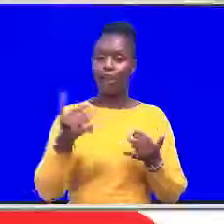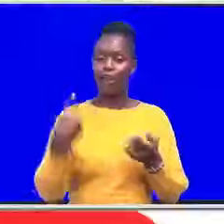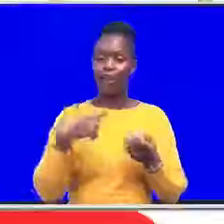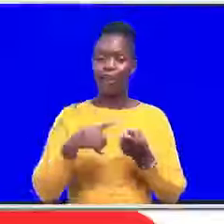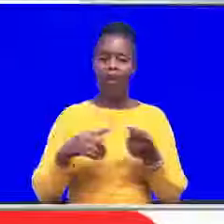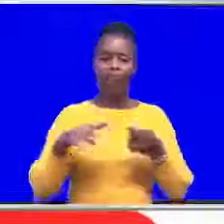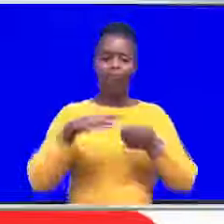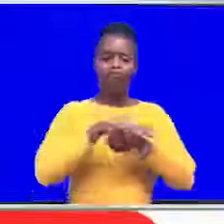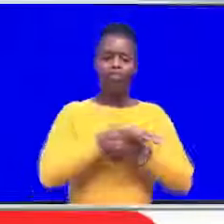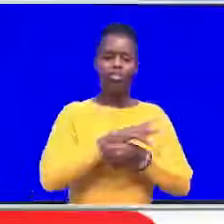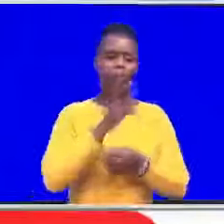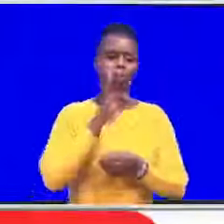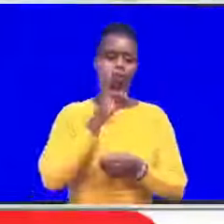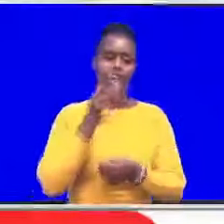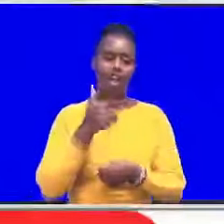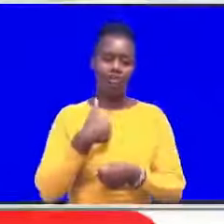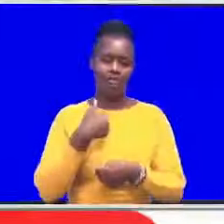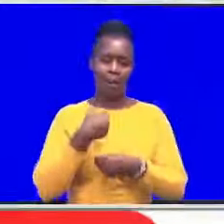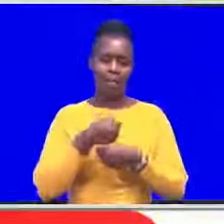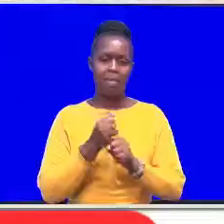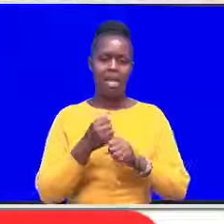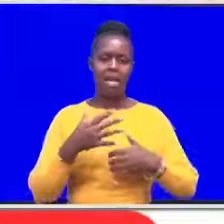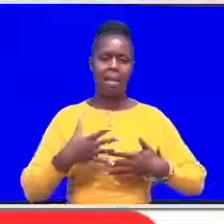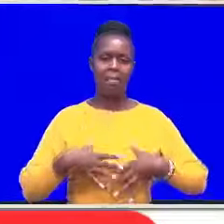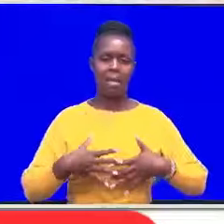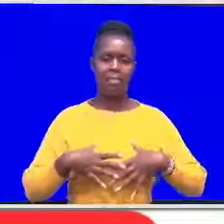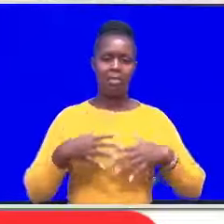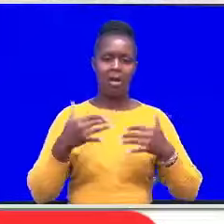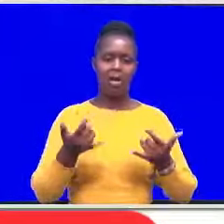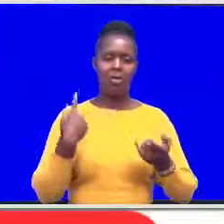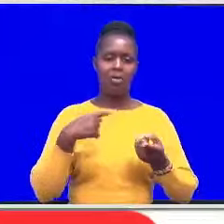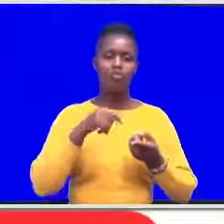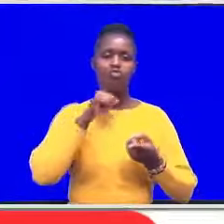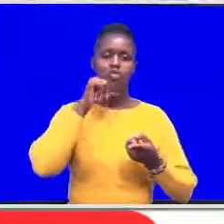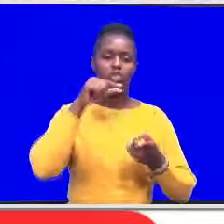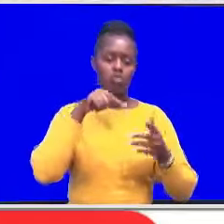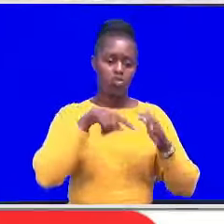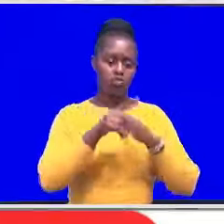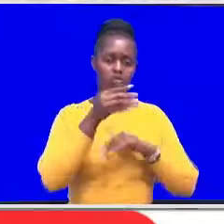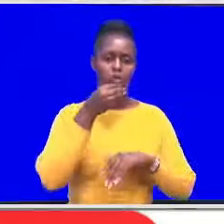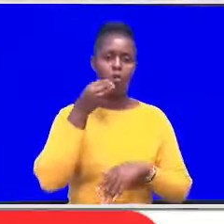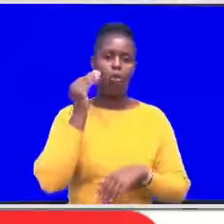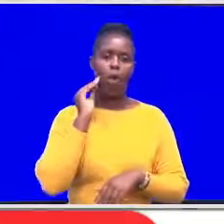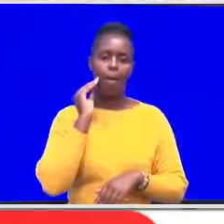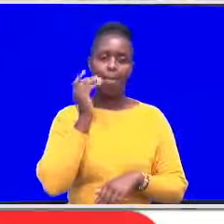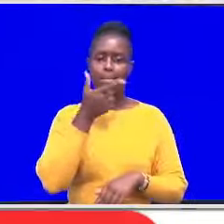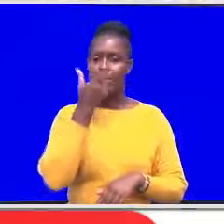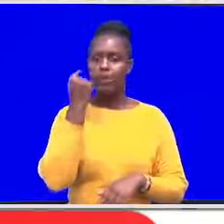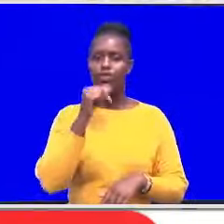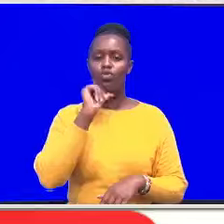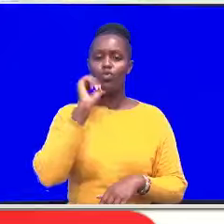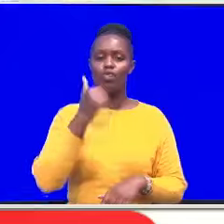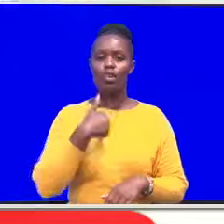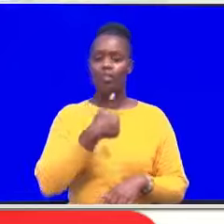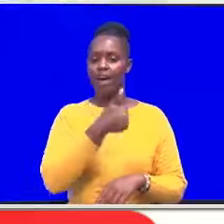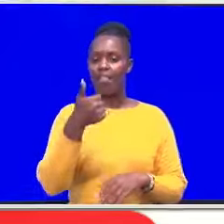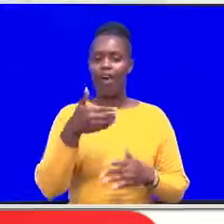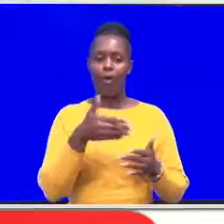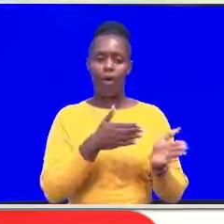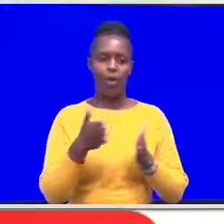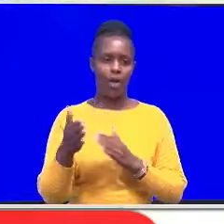submerged, forcing some residents to cling to their homes due to a lack of alternatives. Wataalamu walikuwa